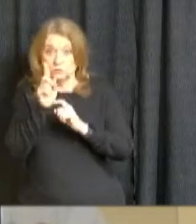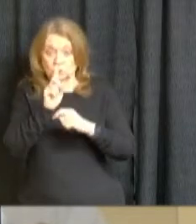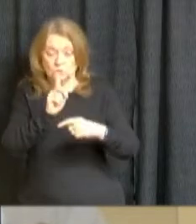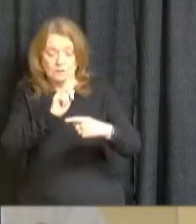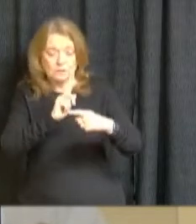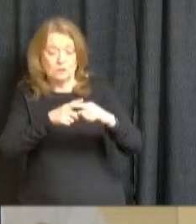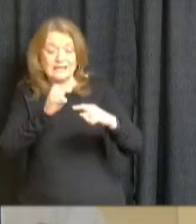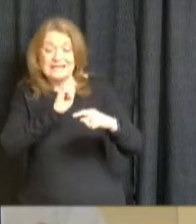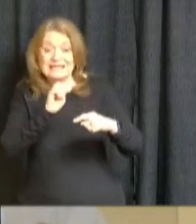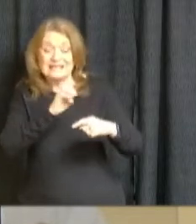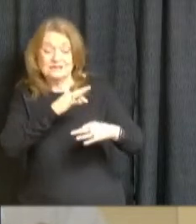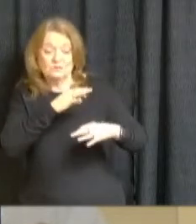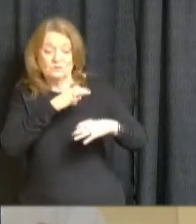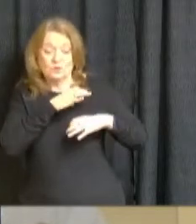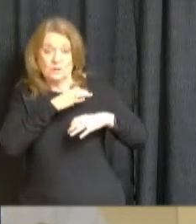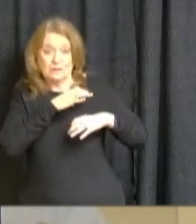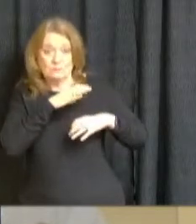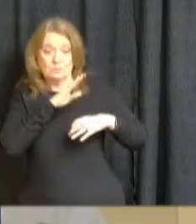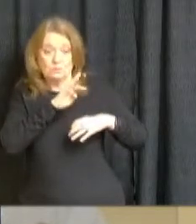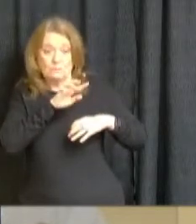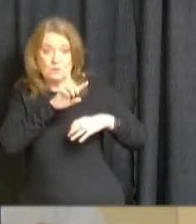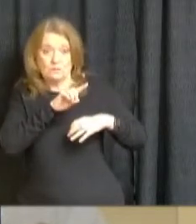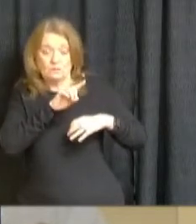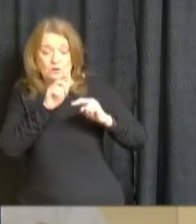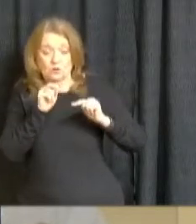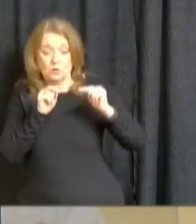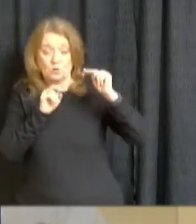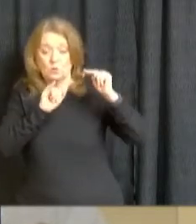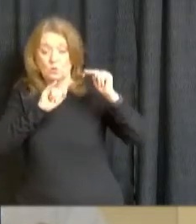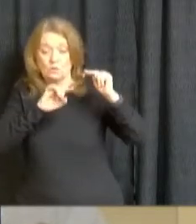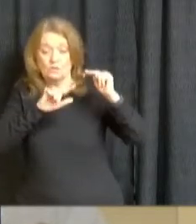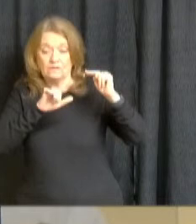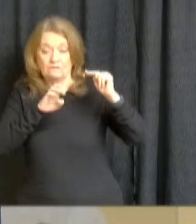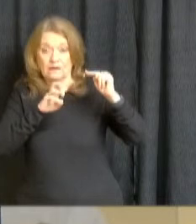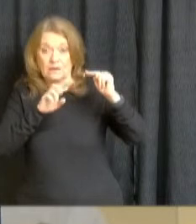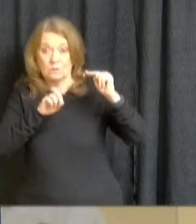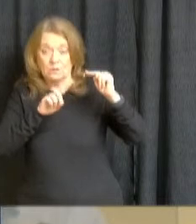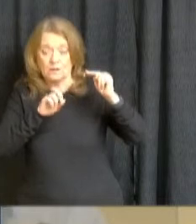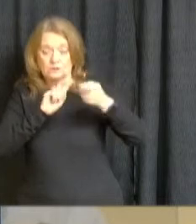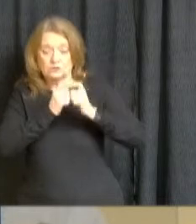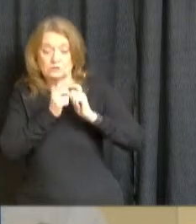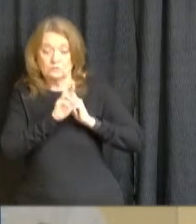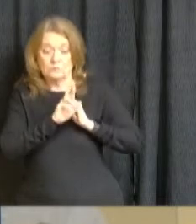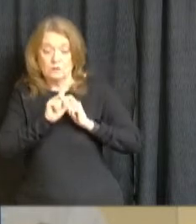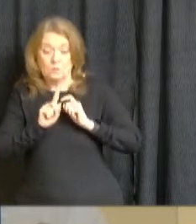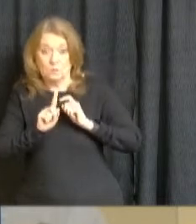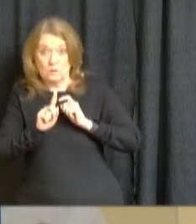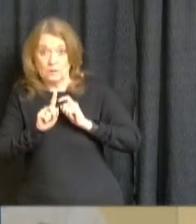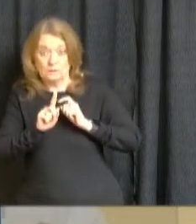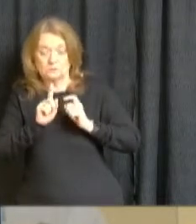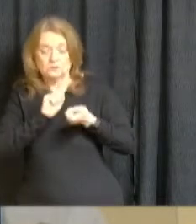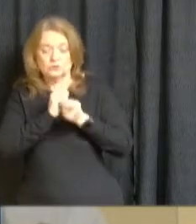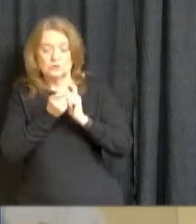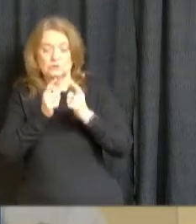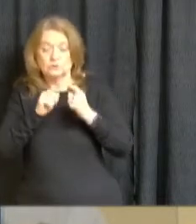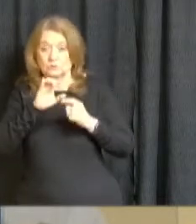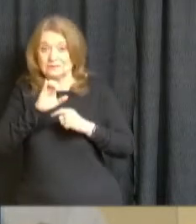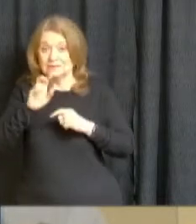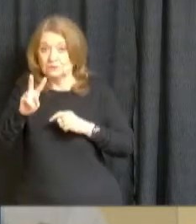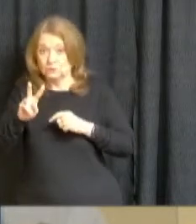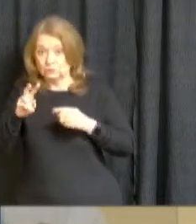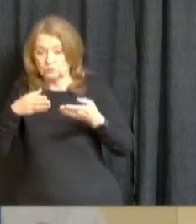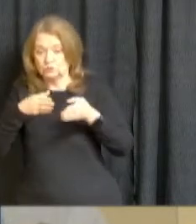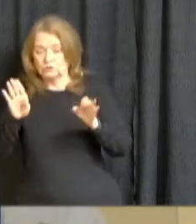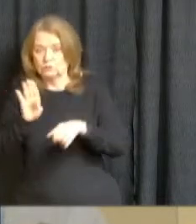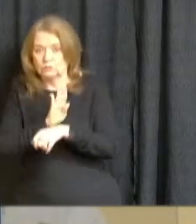located east of Fort Campbell Boulevard and north of Idlewild Street from R1 Single Family Residential District to C2